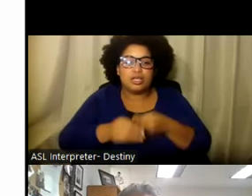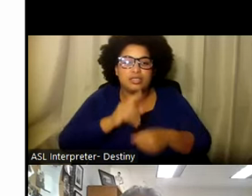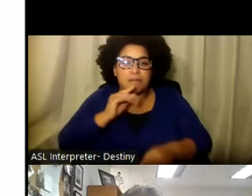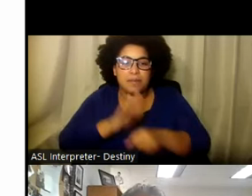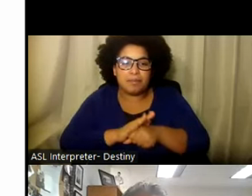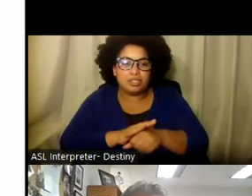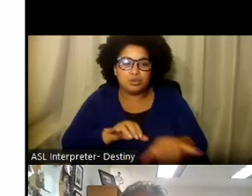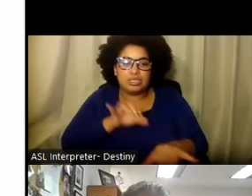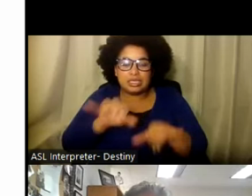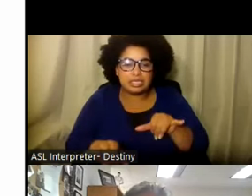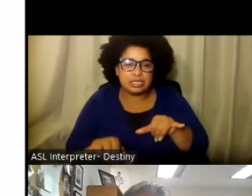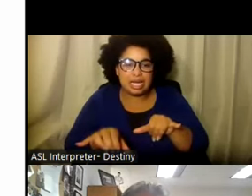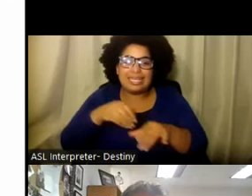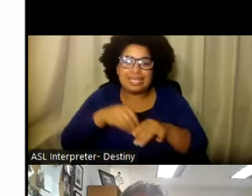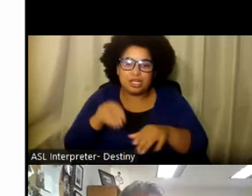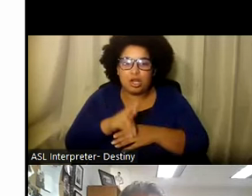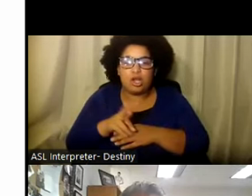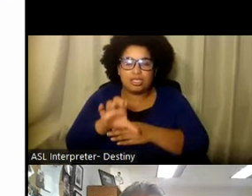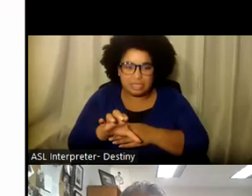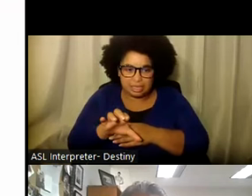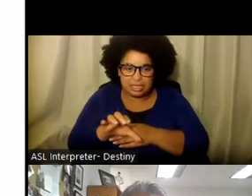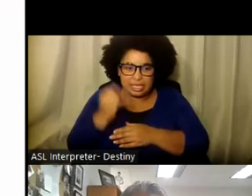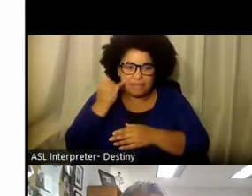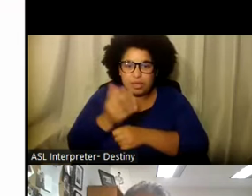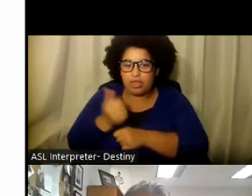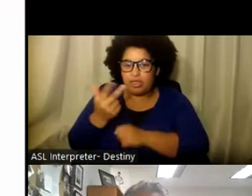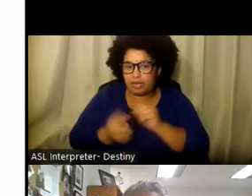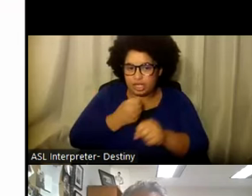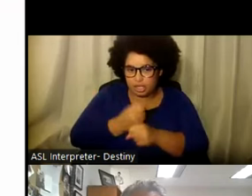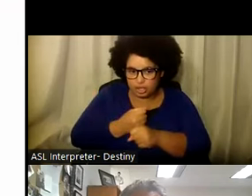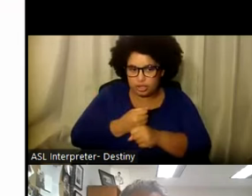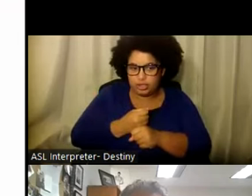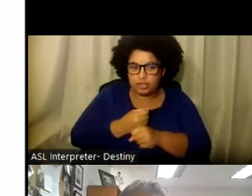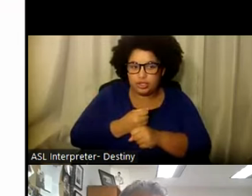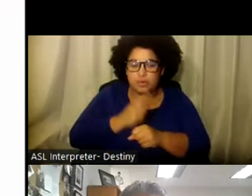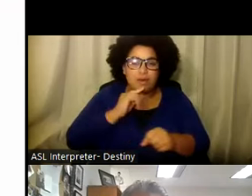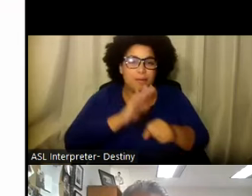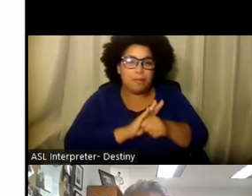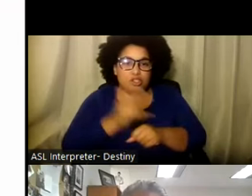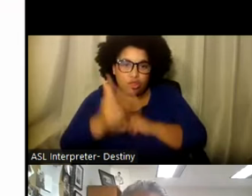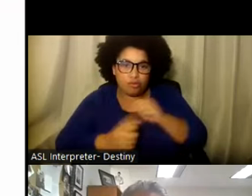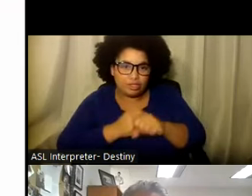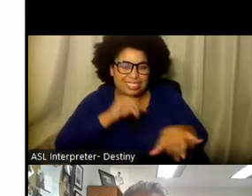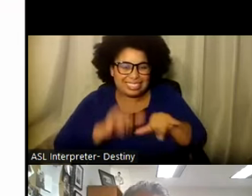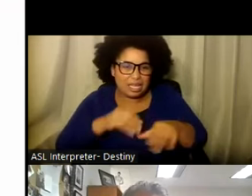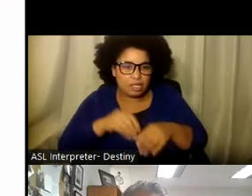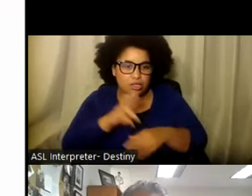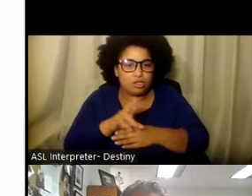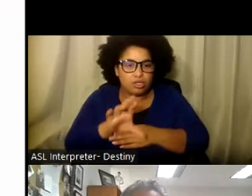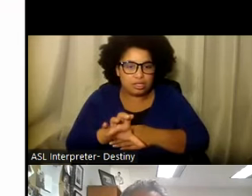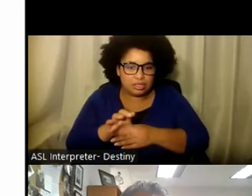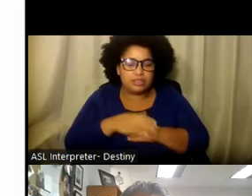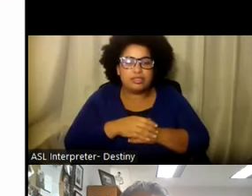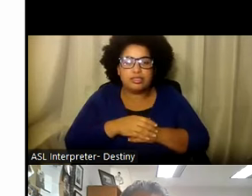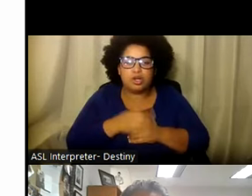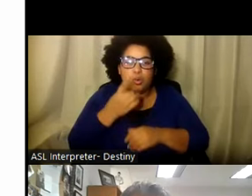stay in the regional center. If you receive those 3 years, you would commit to 3 years. So it actually is a